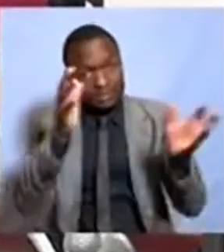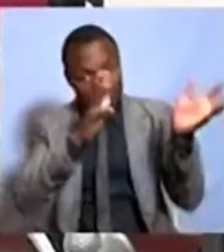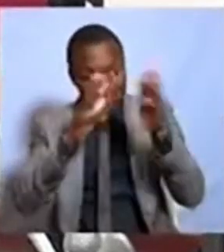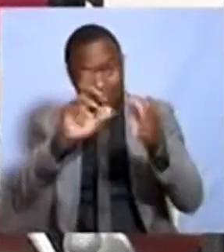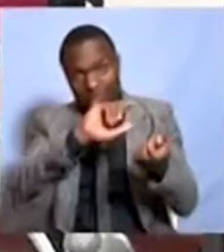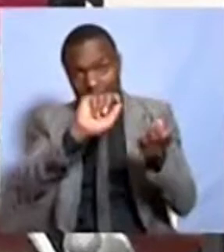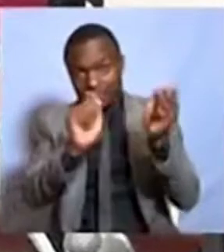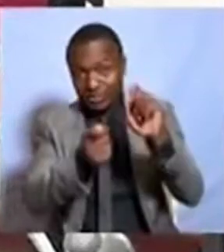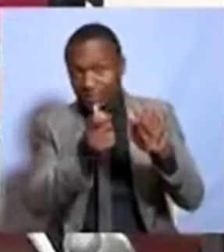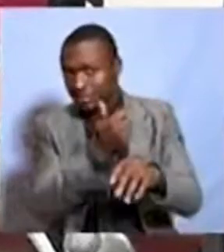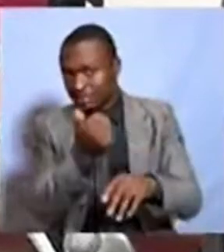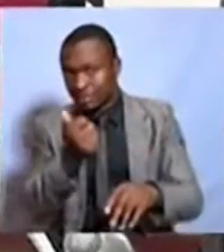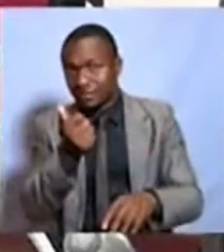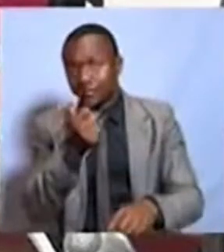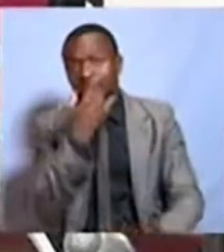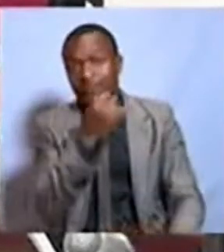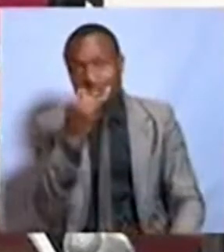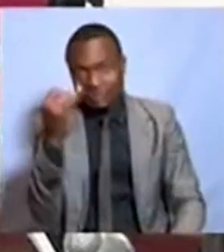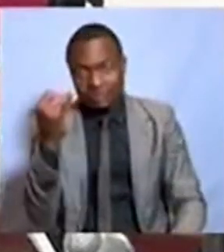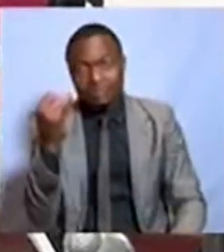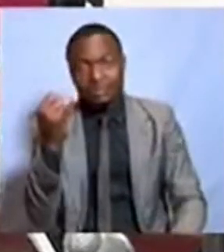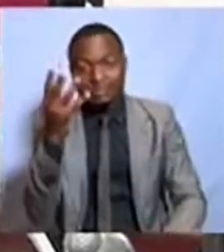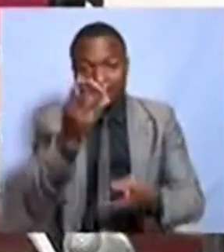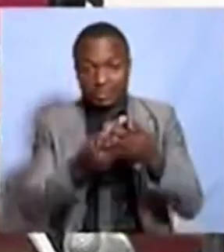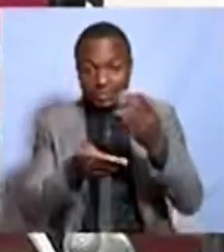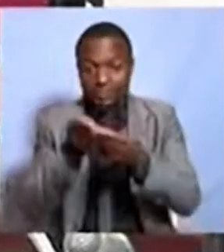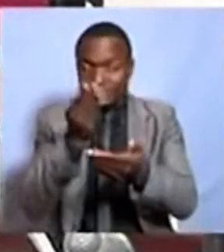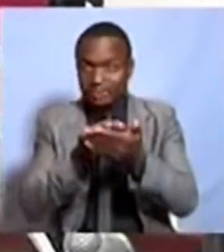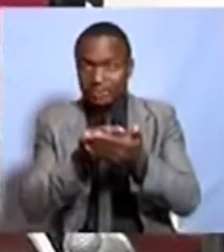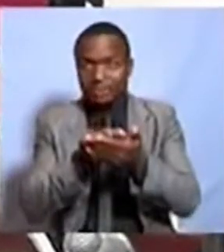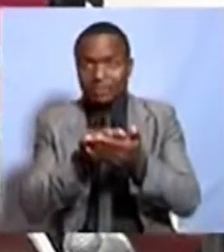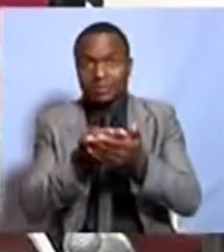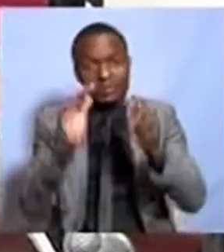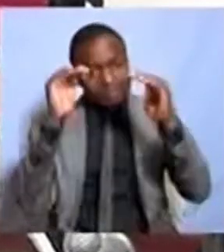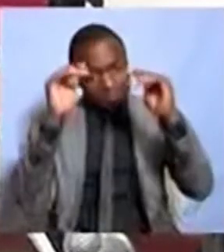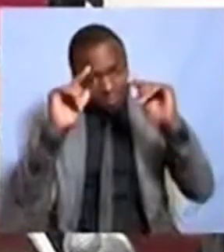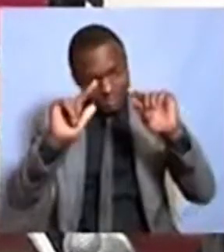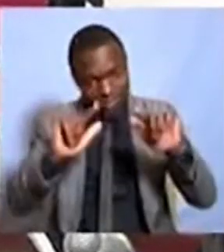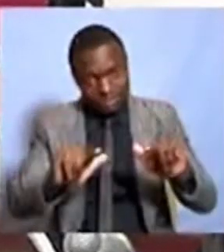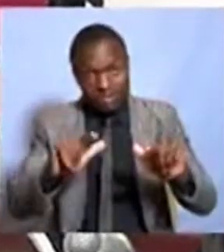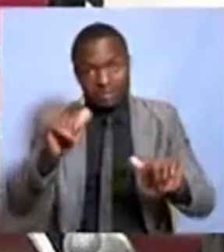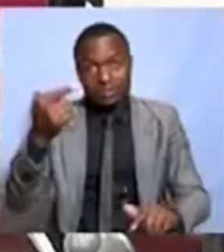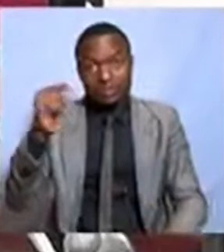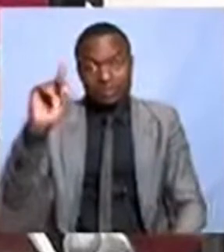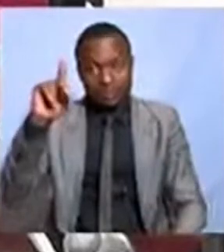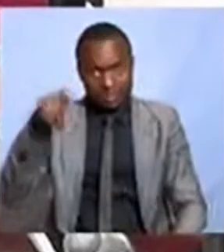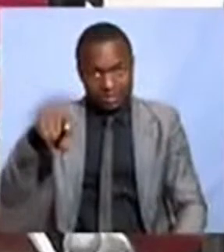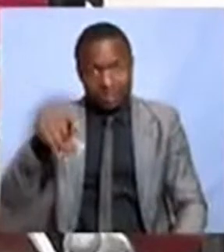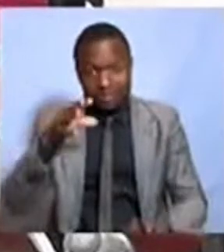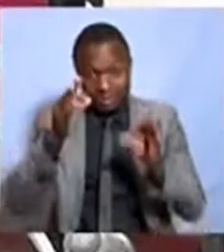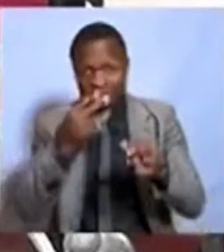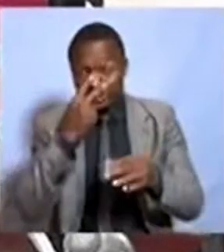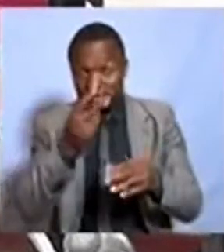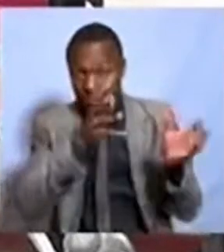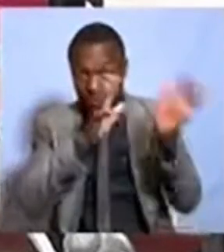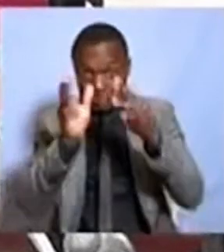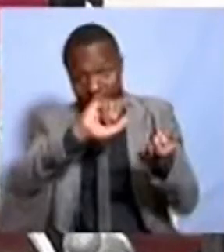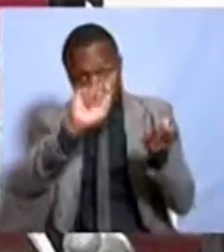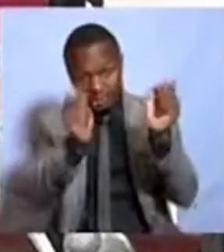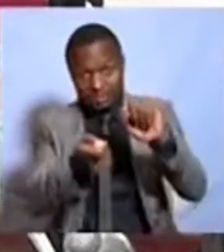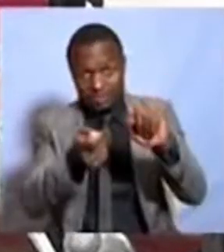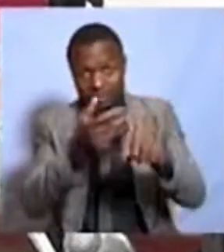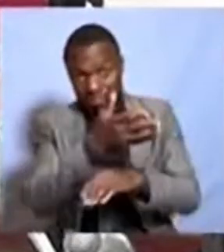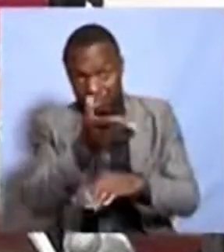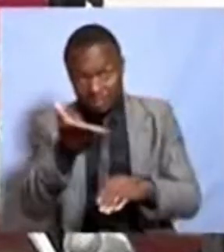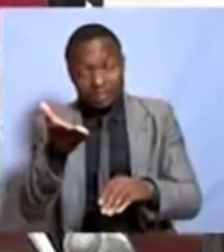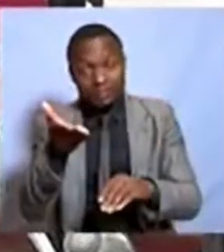and other issues that are contributing to slowed down of GDP. So when you look at climate change, we're looking at this climate